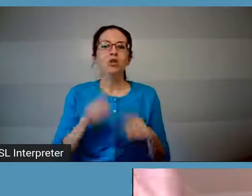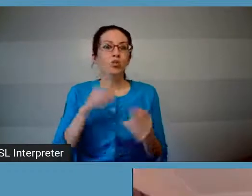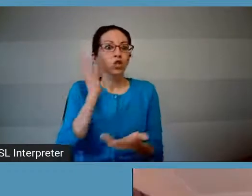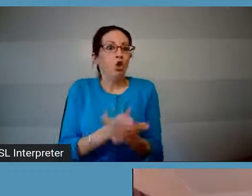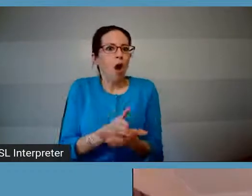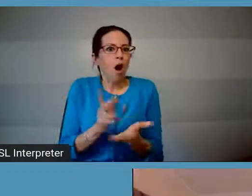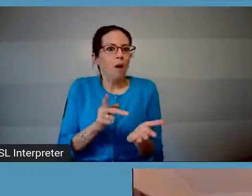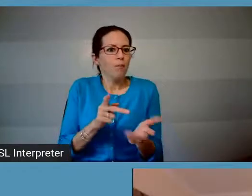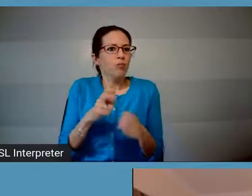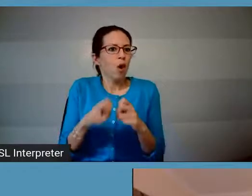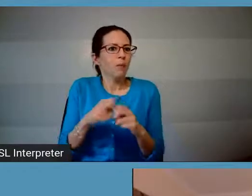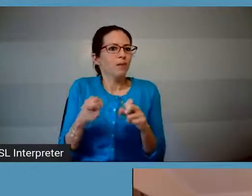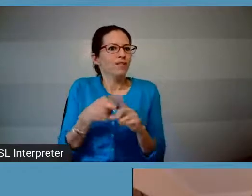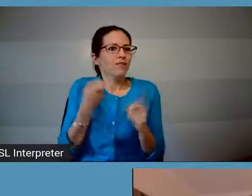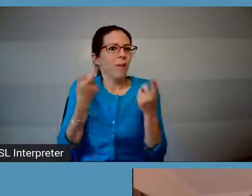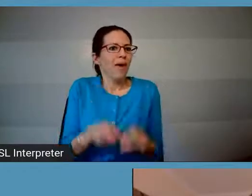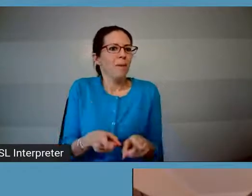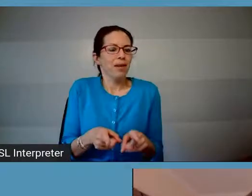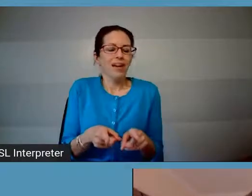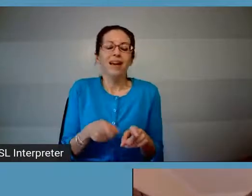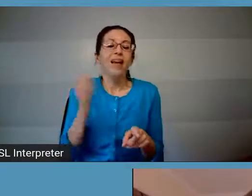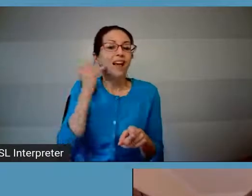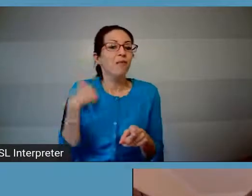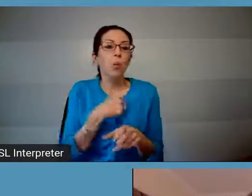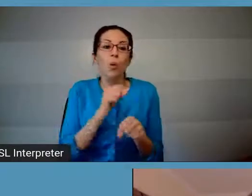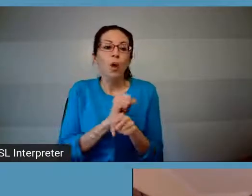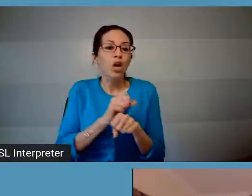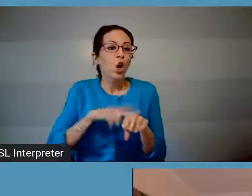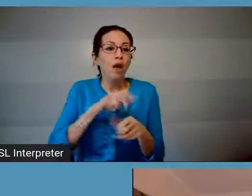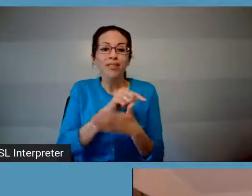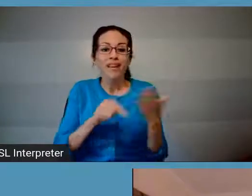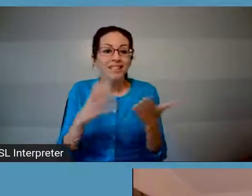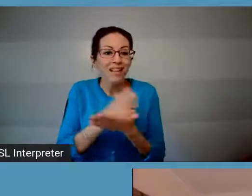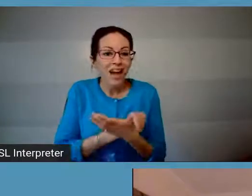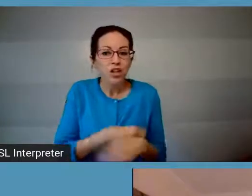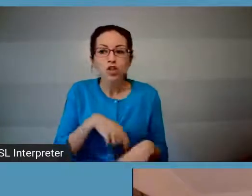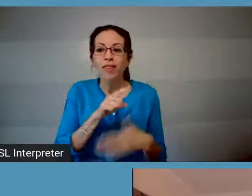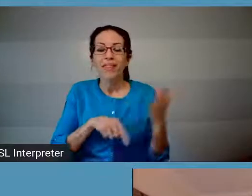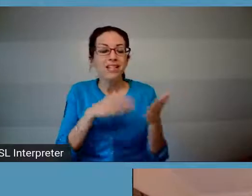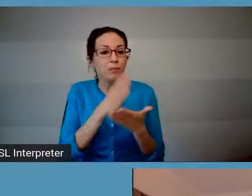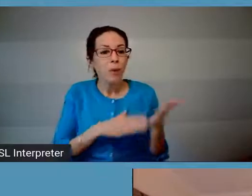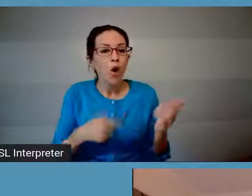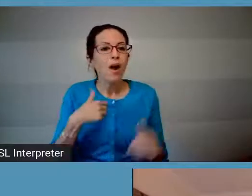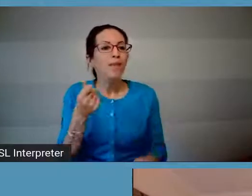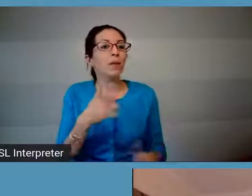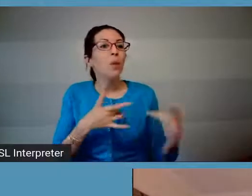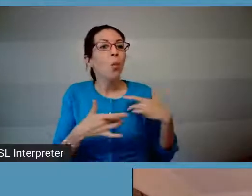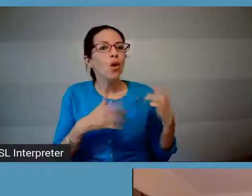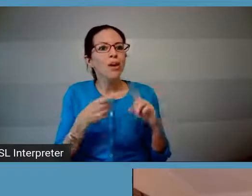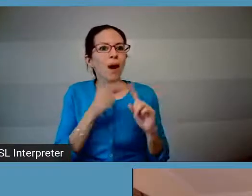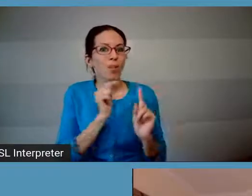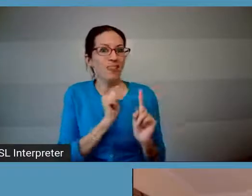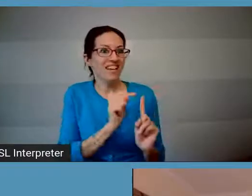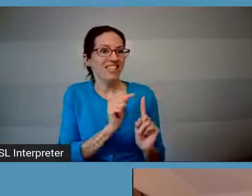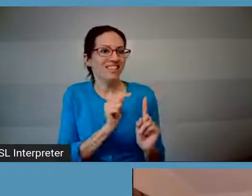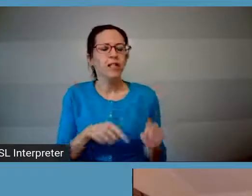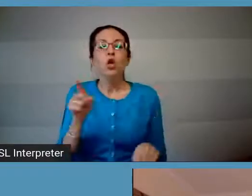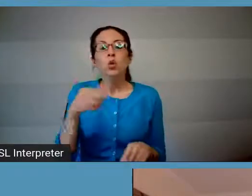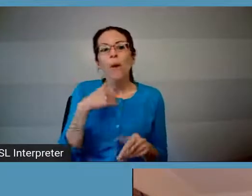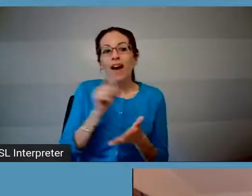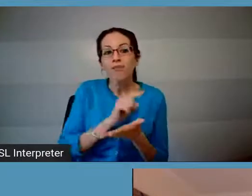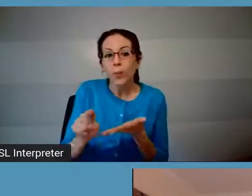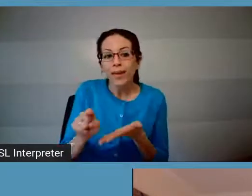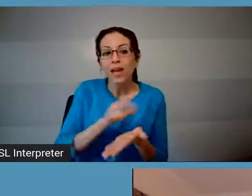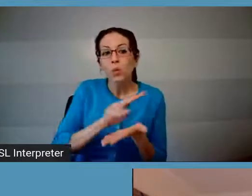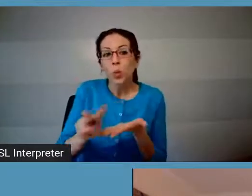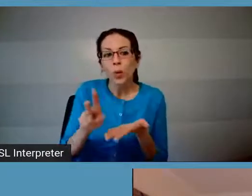say, we're working on this collection or this part now, but I see this coming up and I'm a little worried about blah, blah, blah, you have a week or two in which to deal with